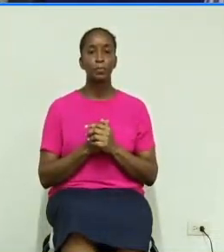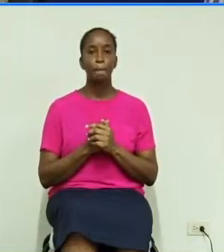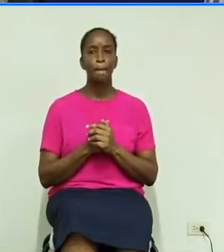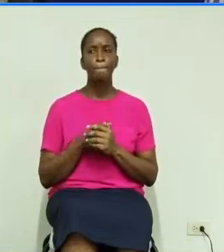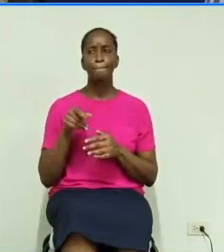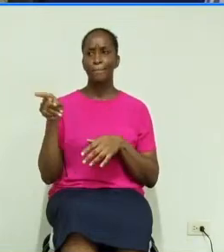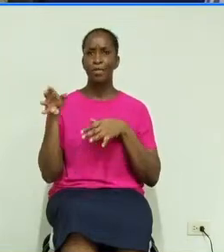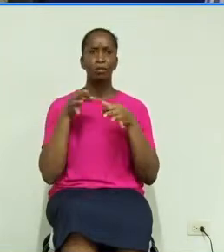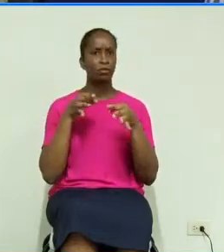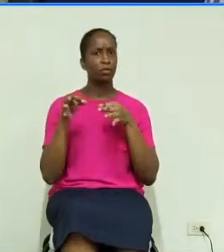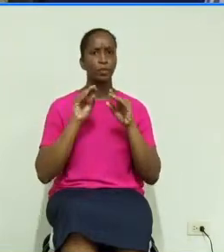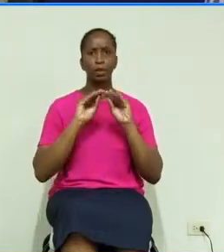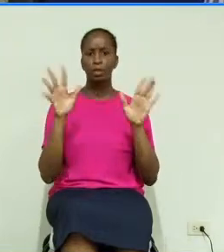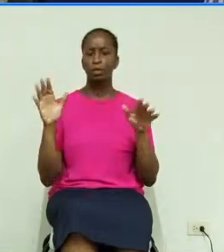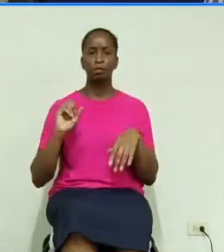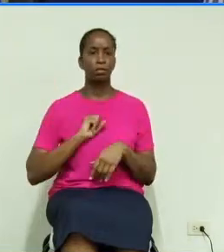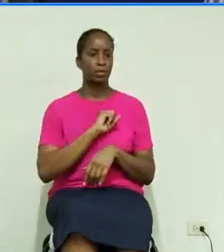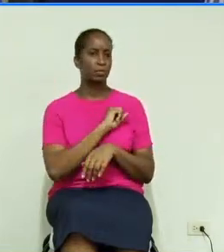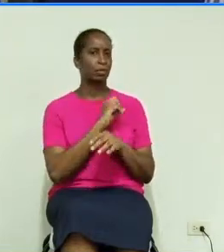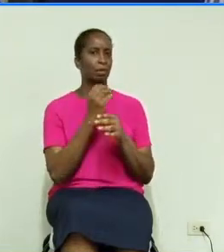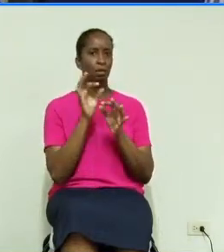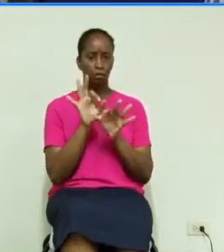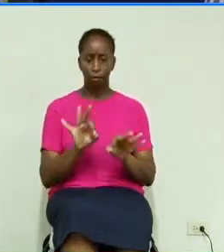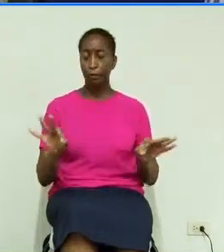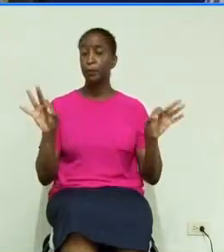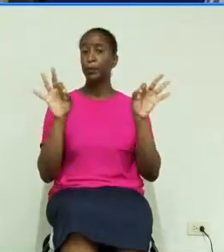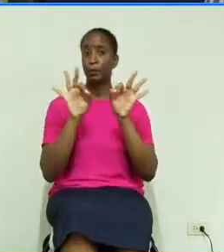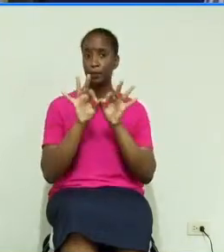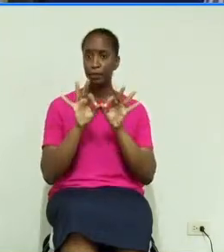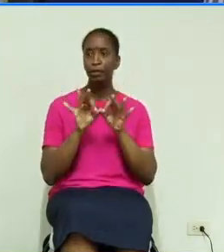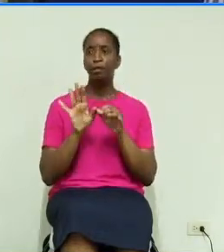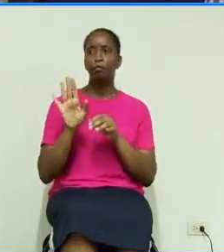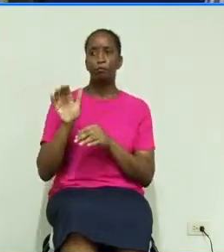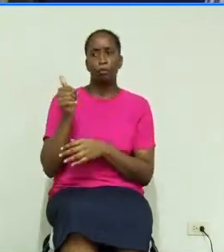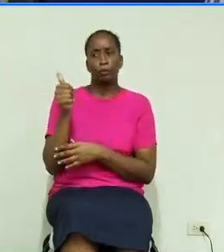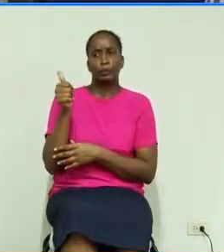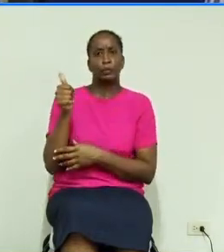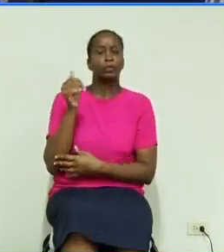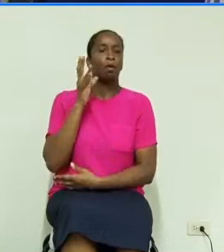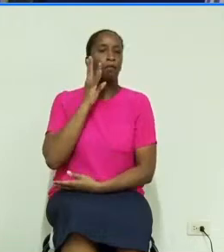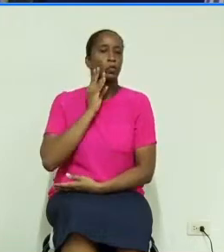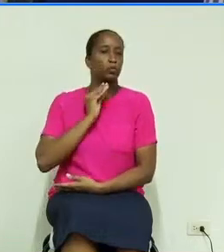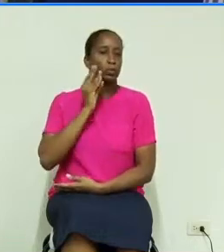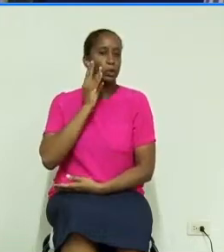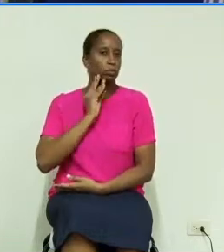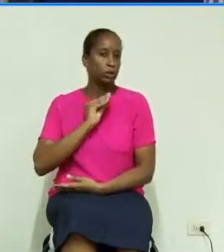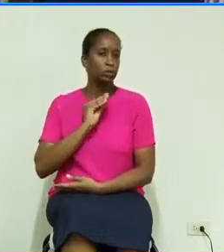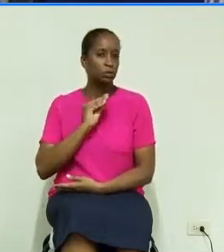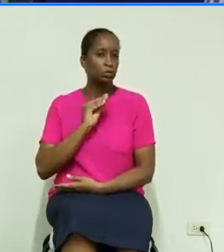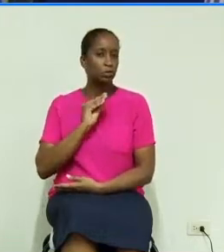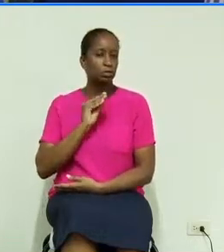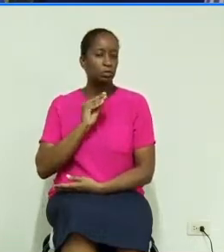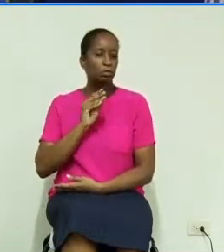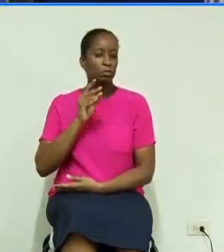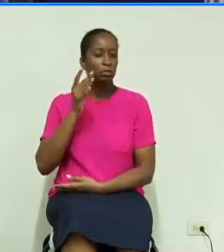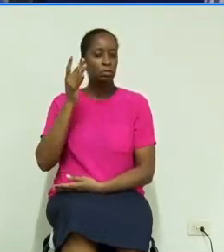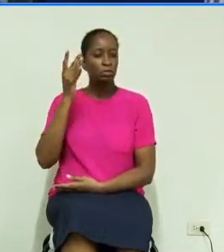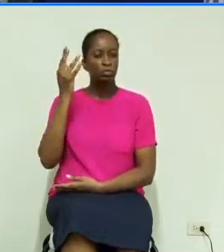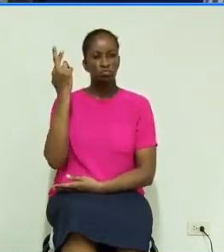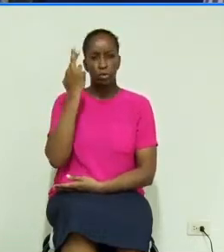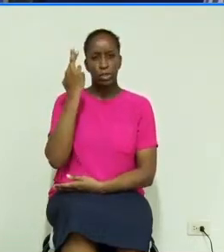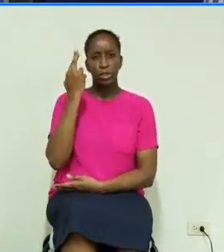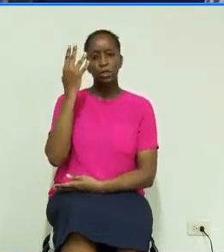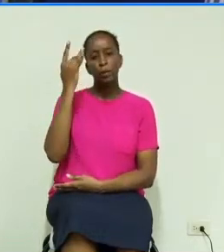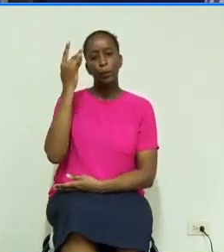the rationale for retaining the Senate. And that was balanced by an examination, and I thank